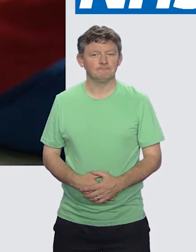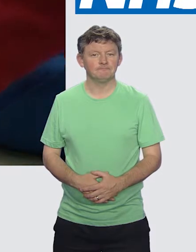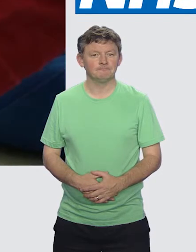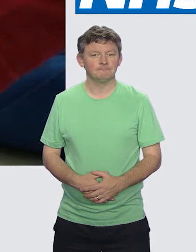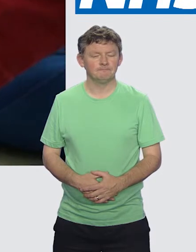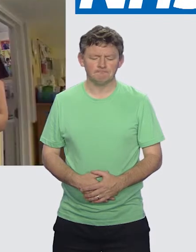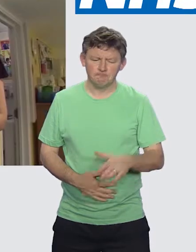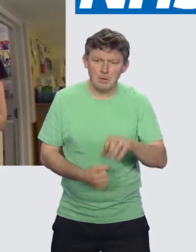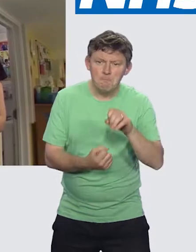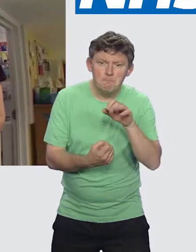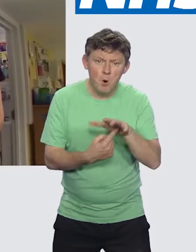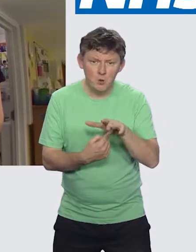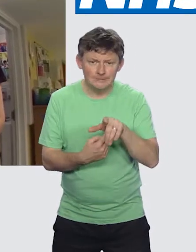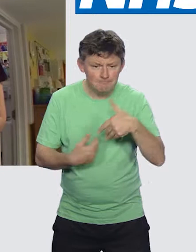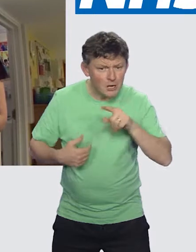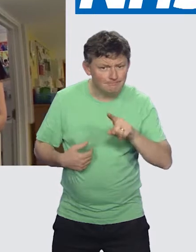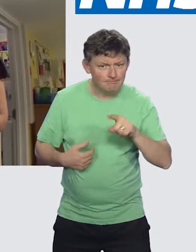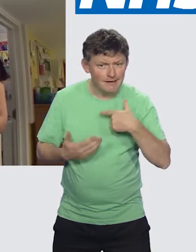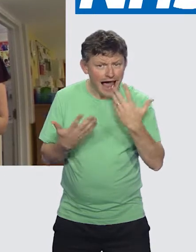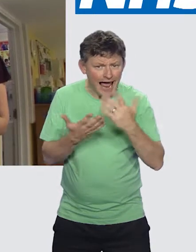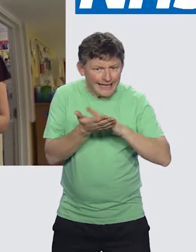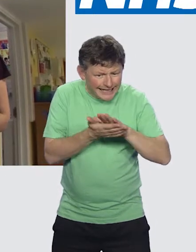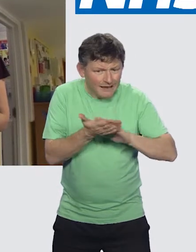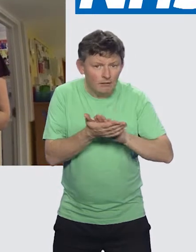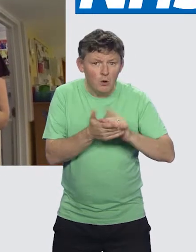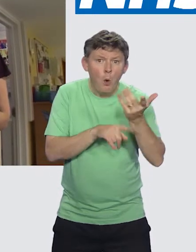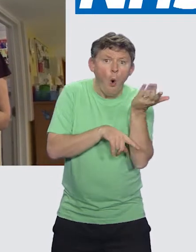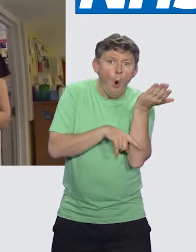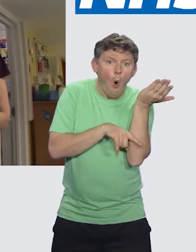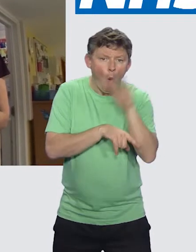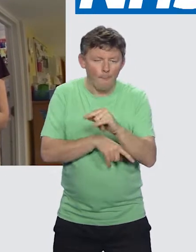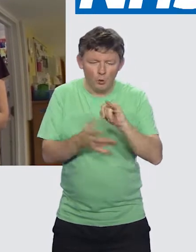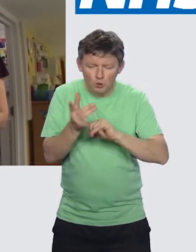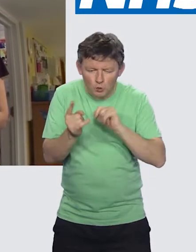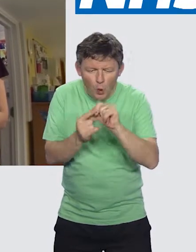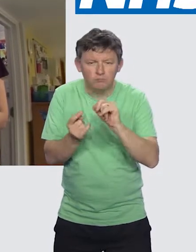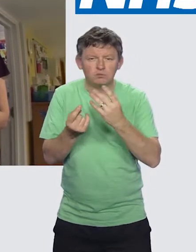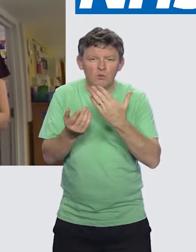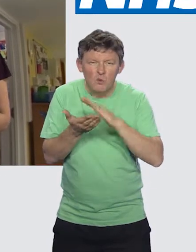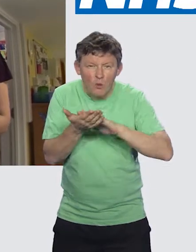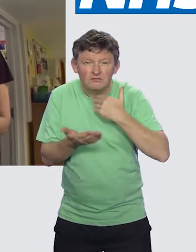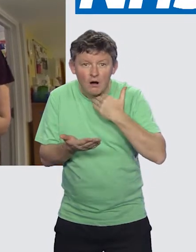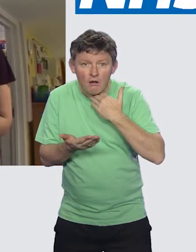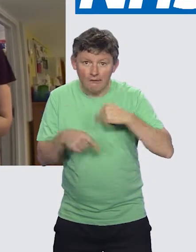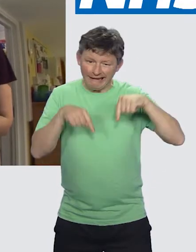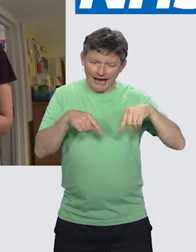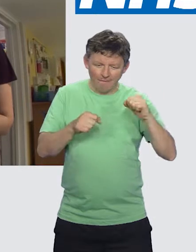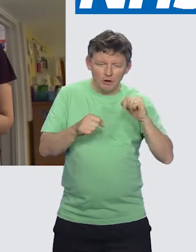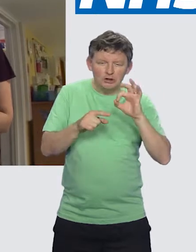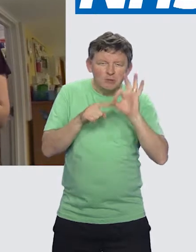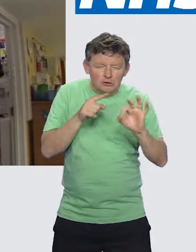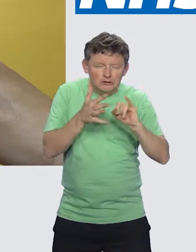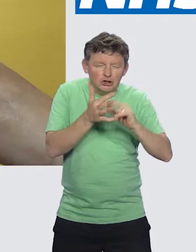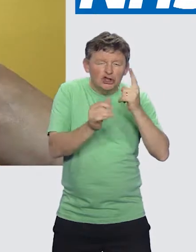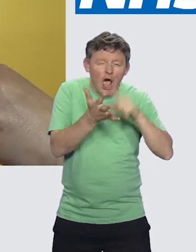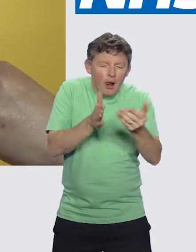wall. It's really important, Monkey, that we keep our hands clean. At home we wash them with soap and water. Sometimes in hospital we use a special